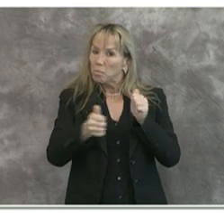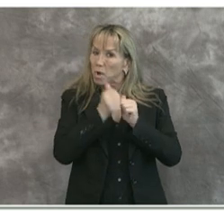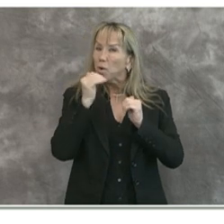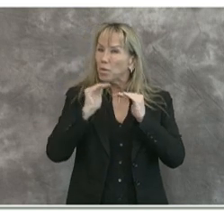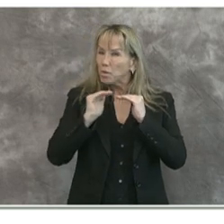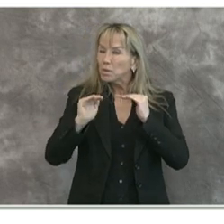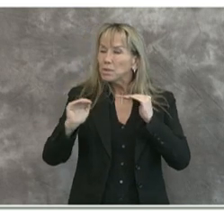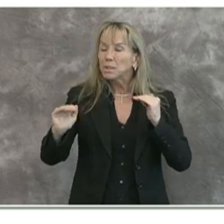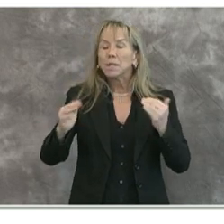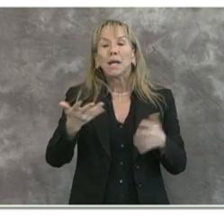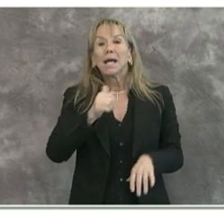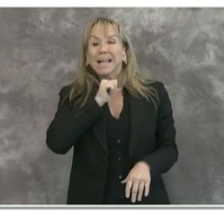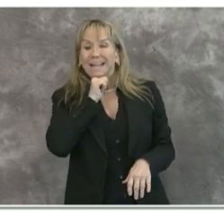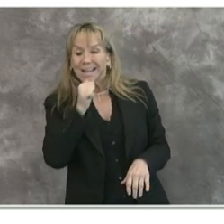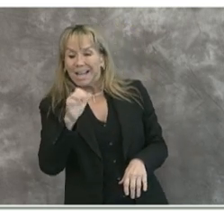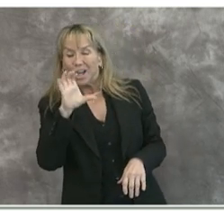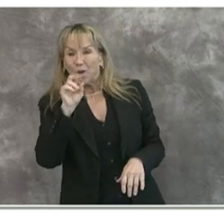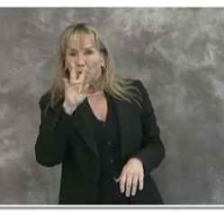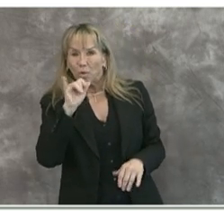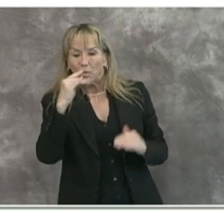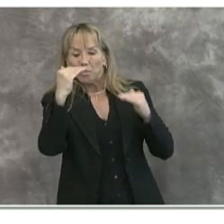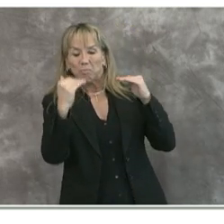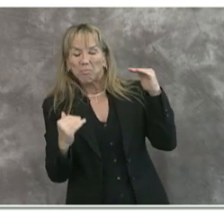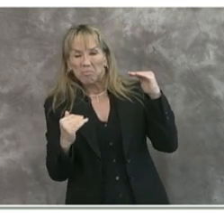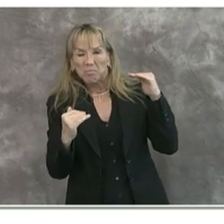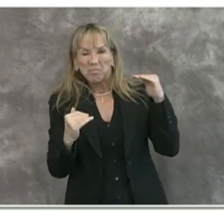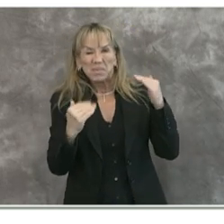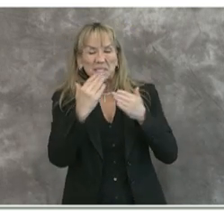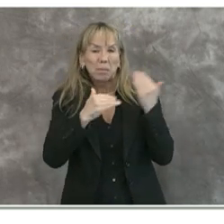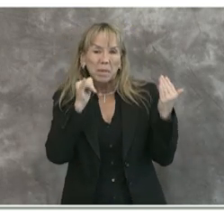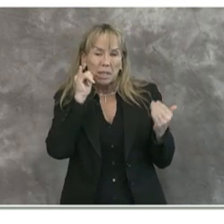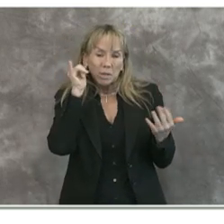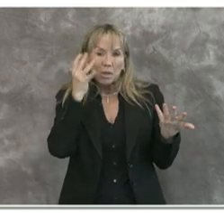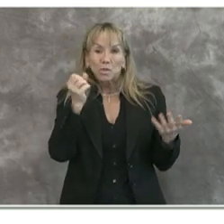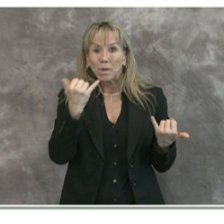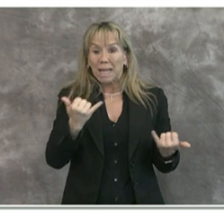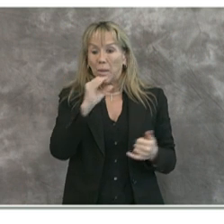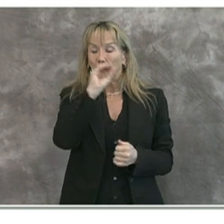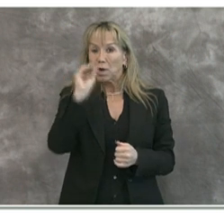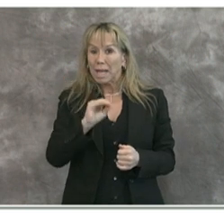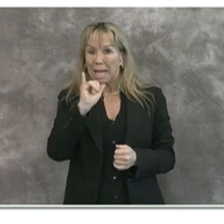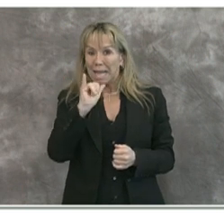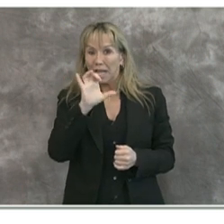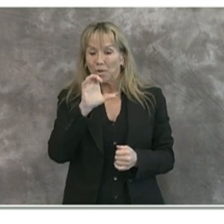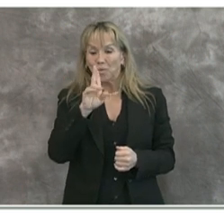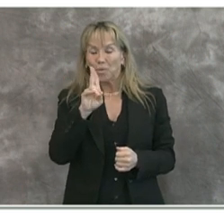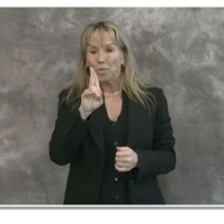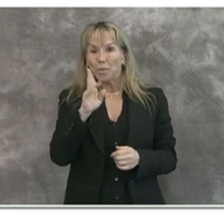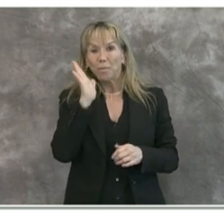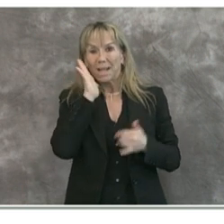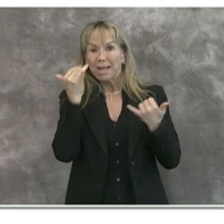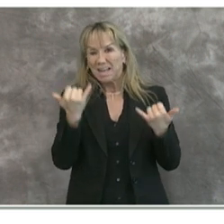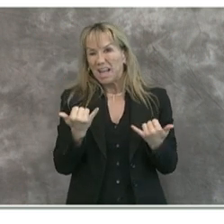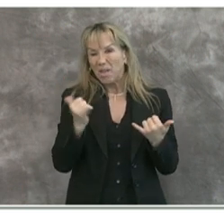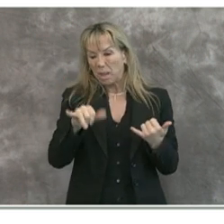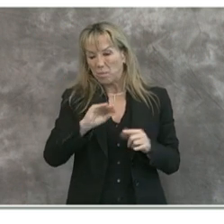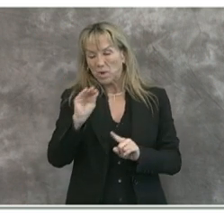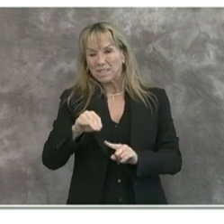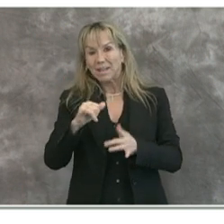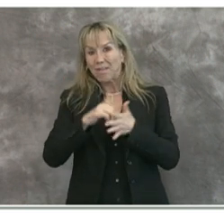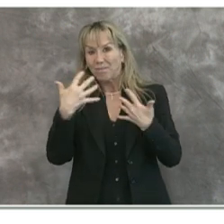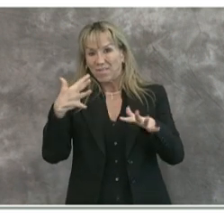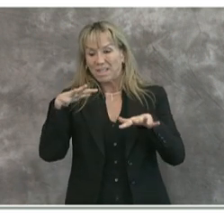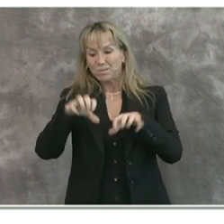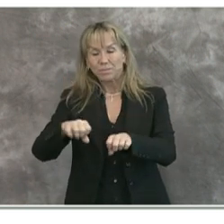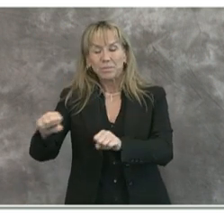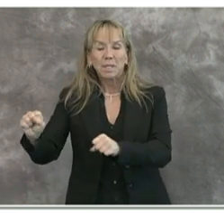steady. Non-COVID dropped a little bit yesterday to today, bringing the percentage of ICU beds occupied down a little bit. These